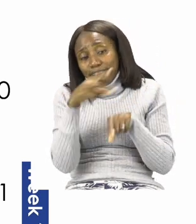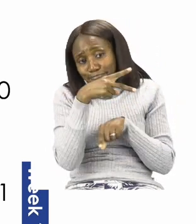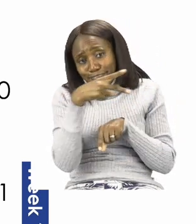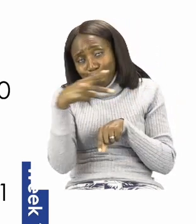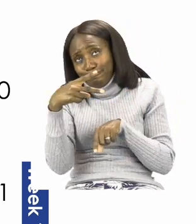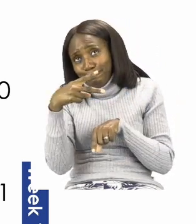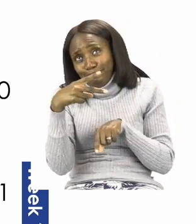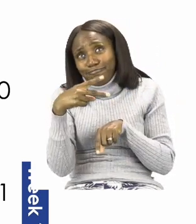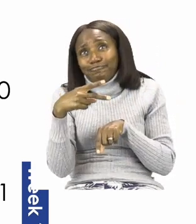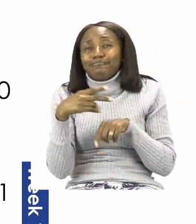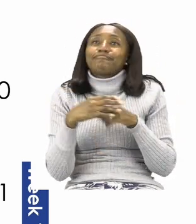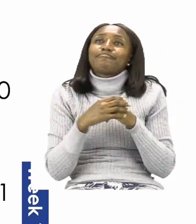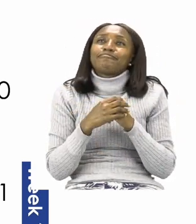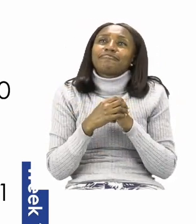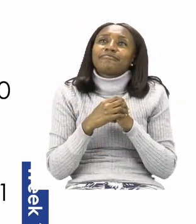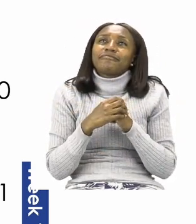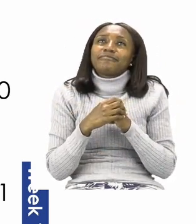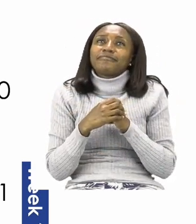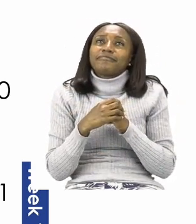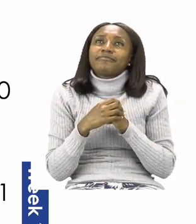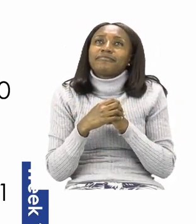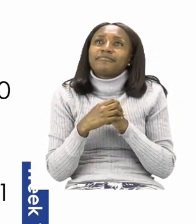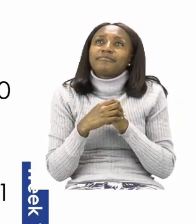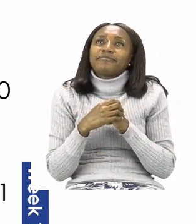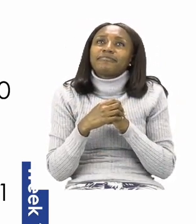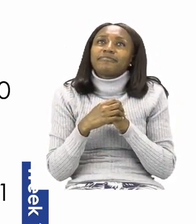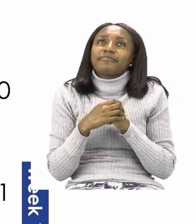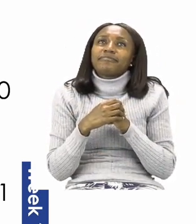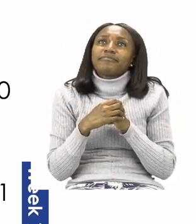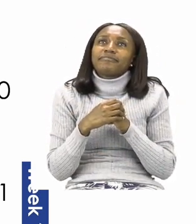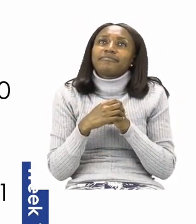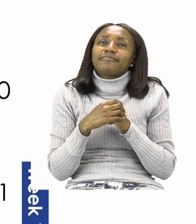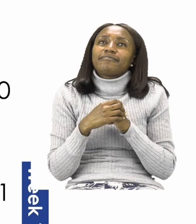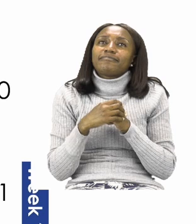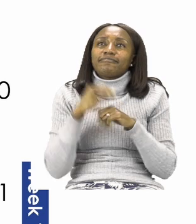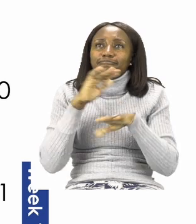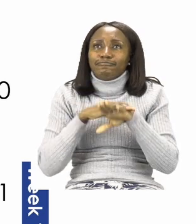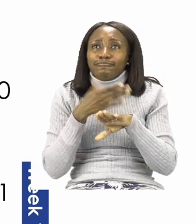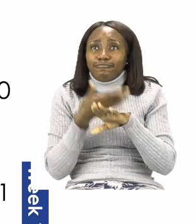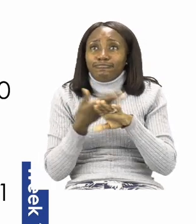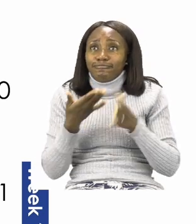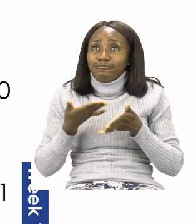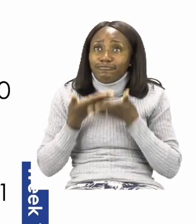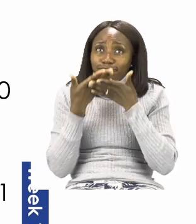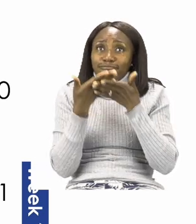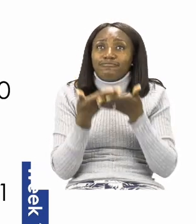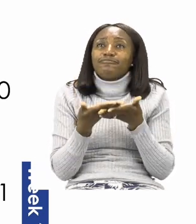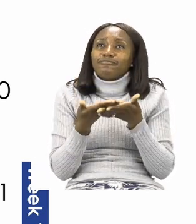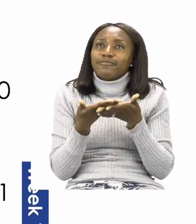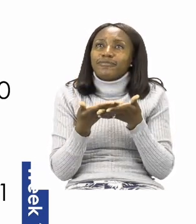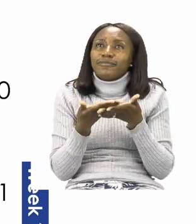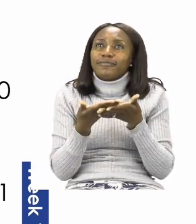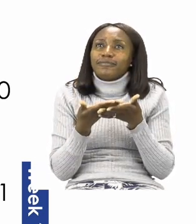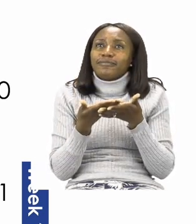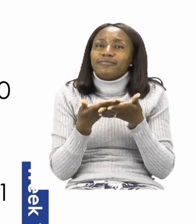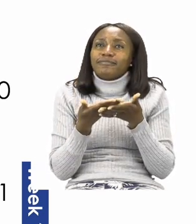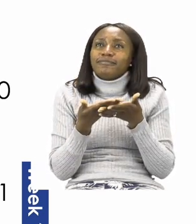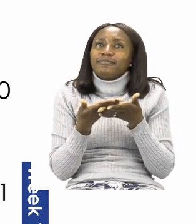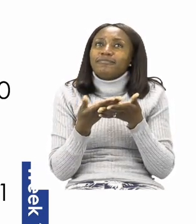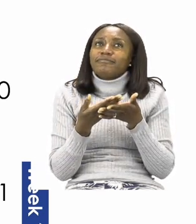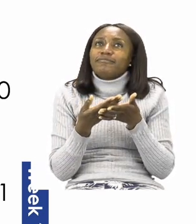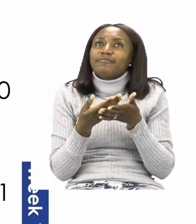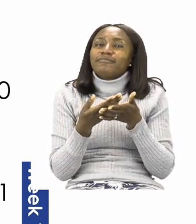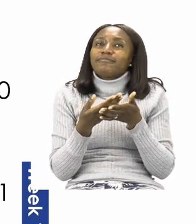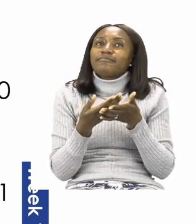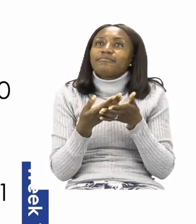to sign. We are going to do a few examples together. So I have written these